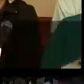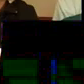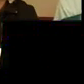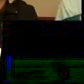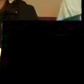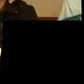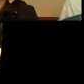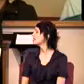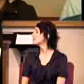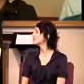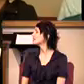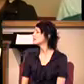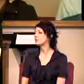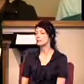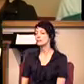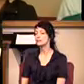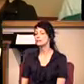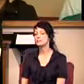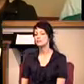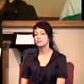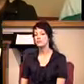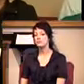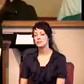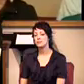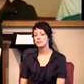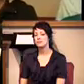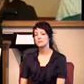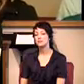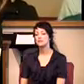I learned to pray